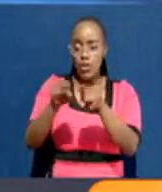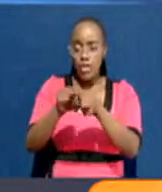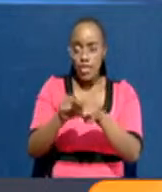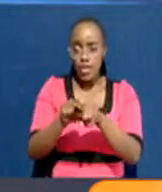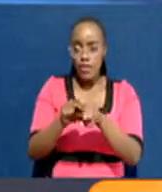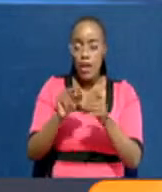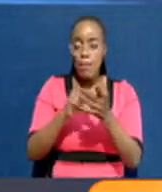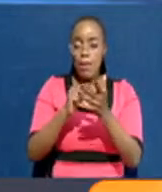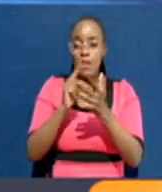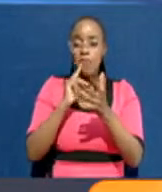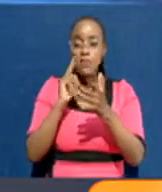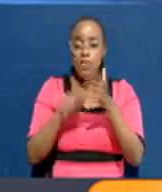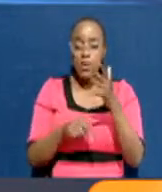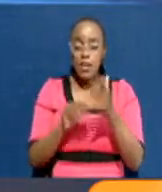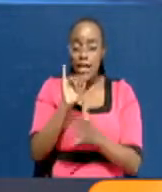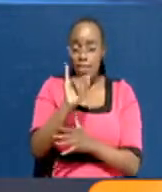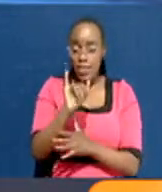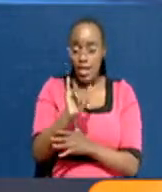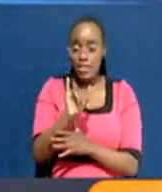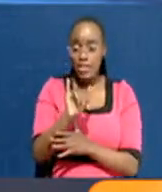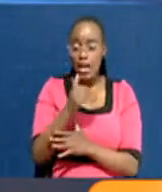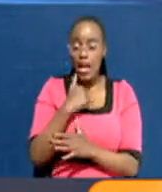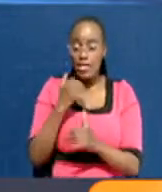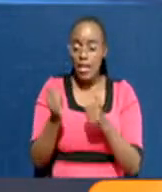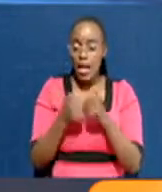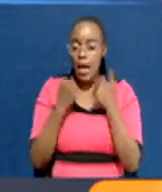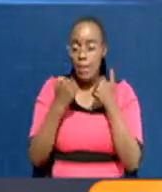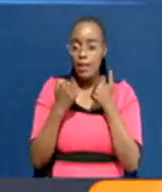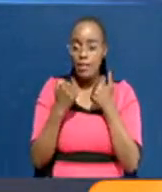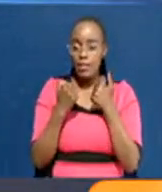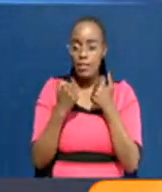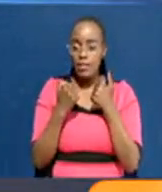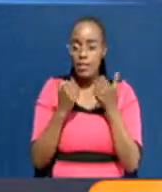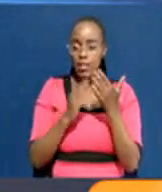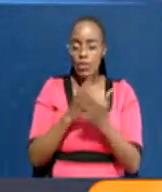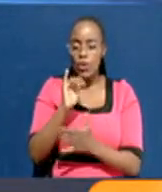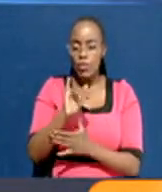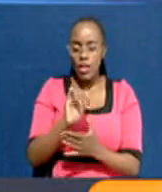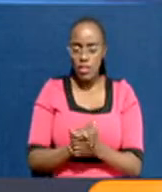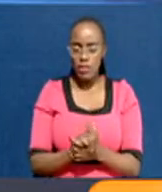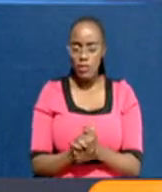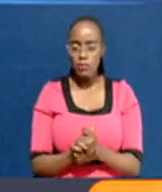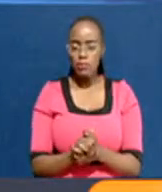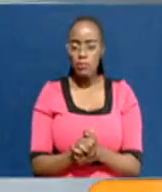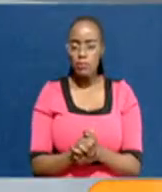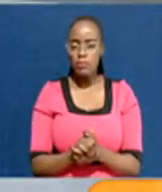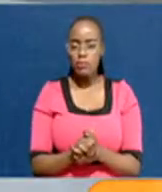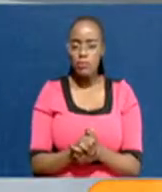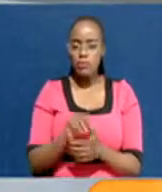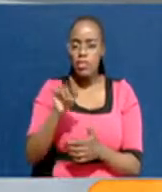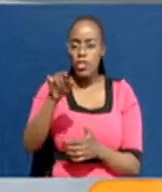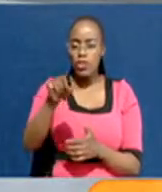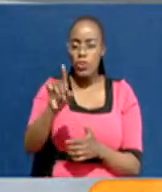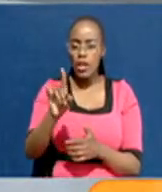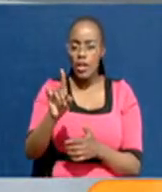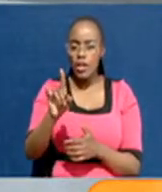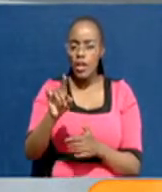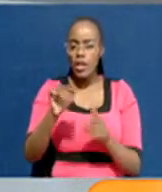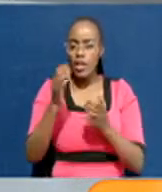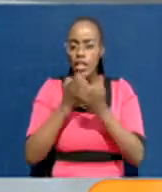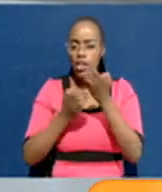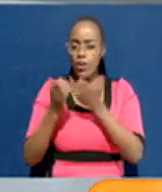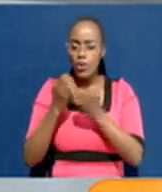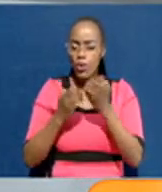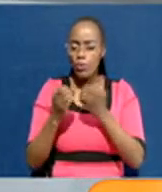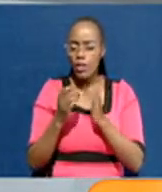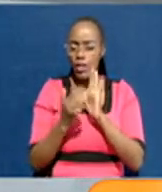we are saying that talent must also be rewarded. Absolutely. What's your economic